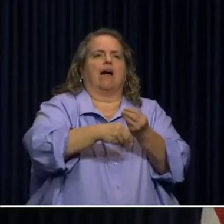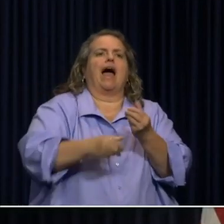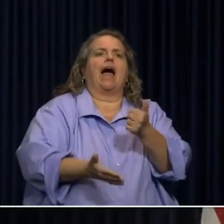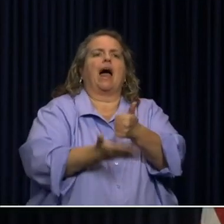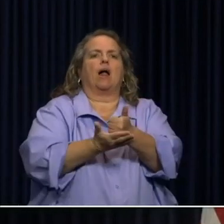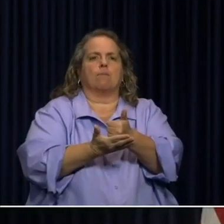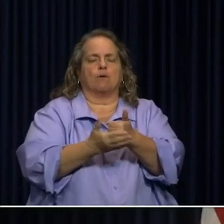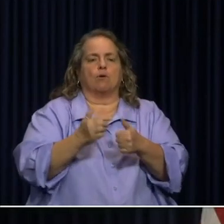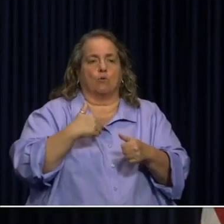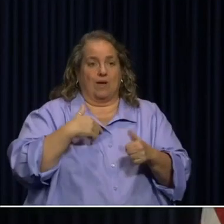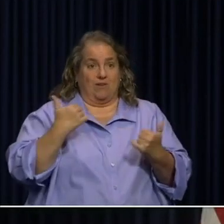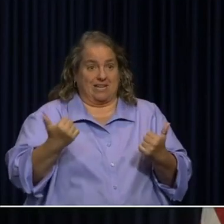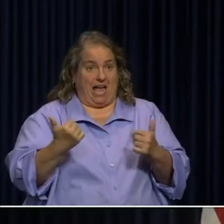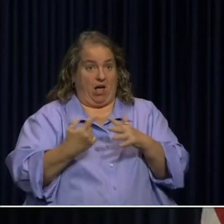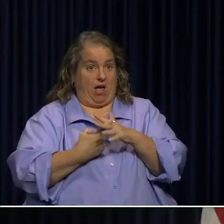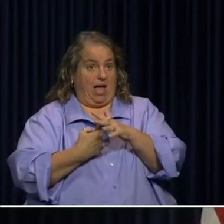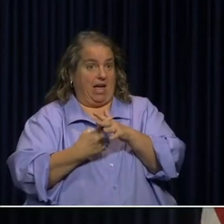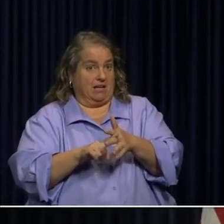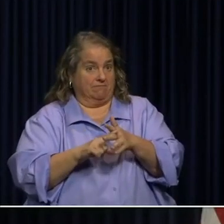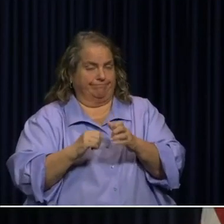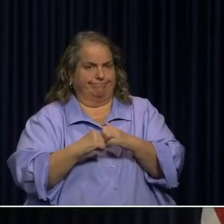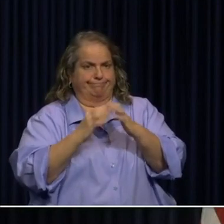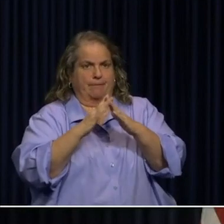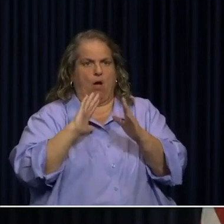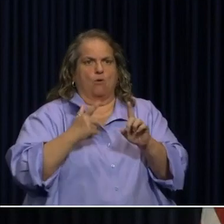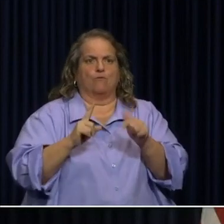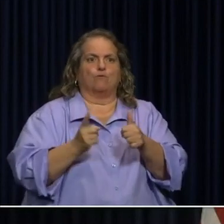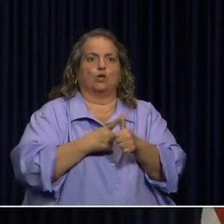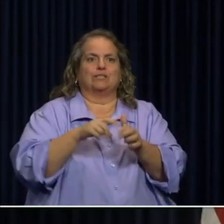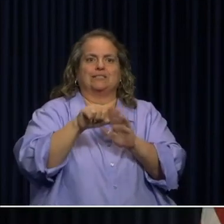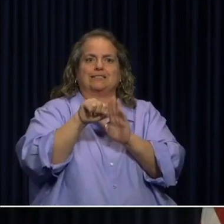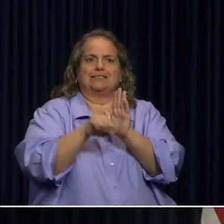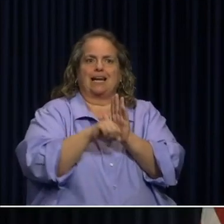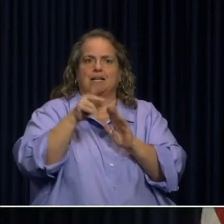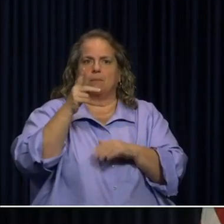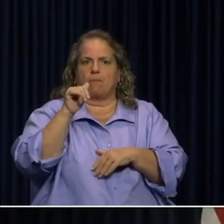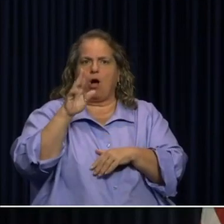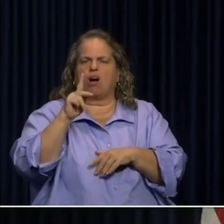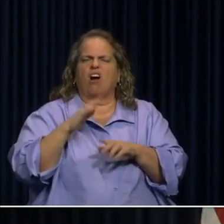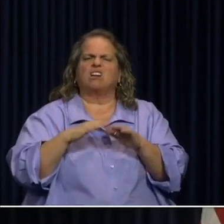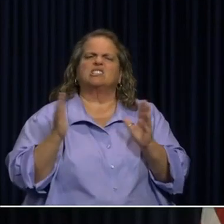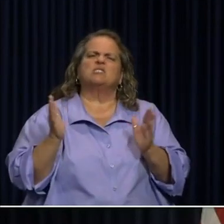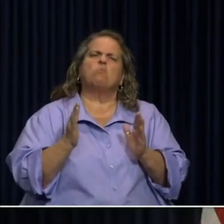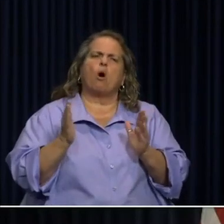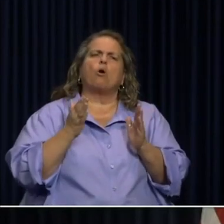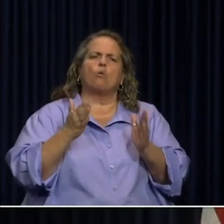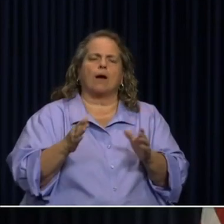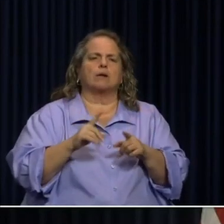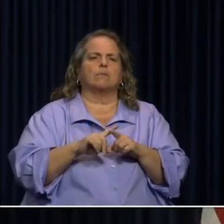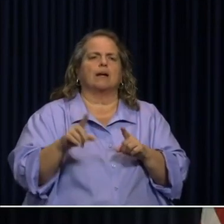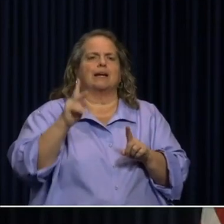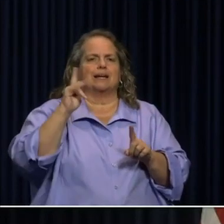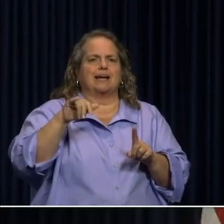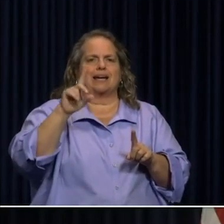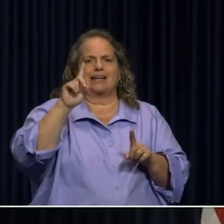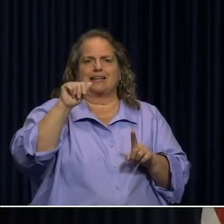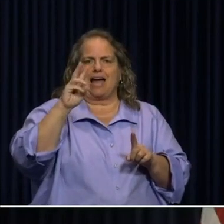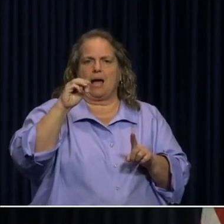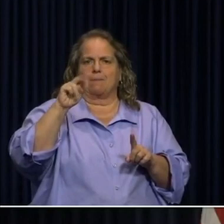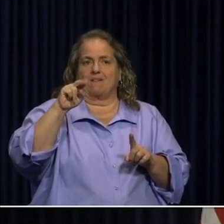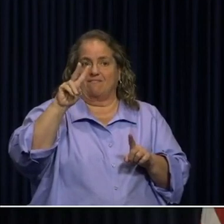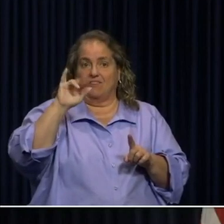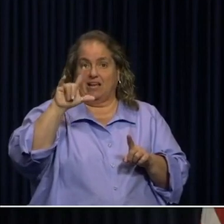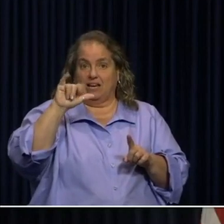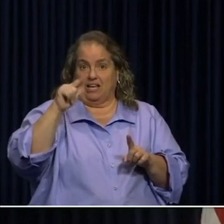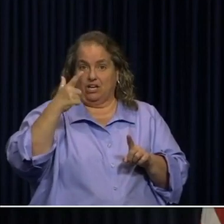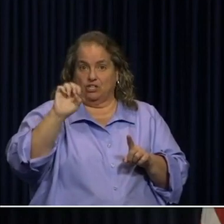state park, though on a somewhat small level as we work up to it. It's going to be Kentucky Dam Village, and I want